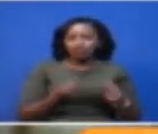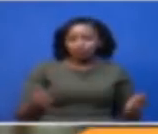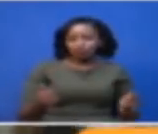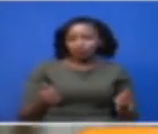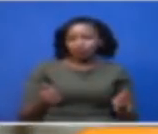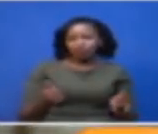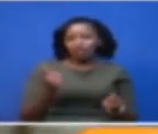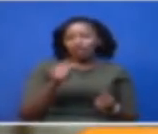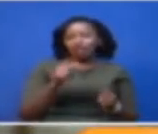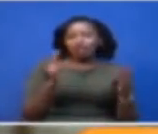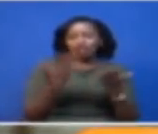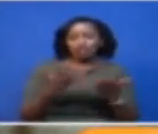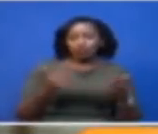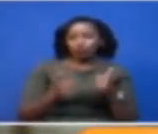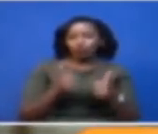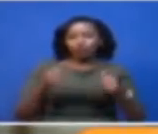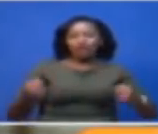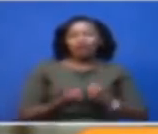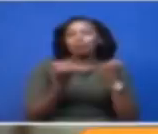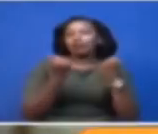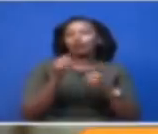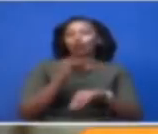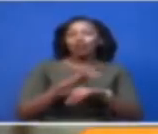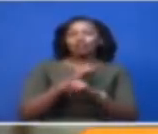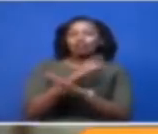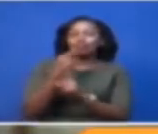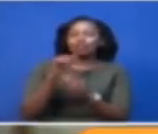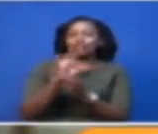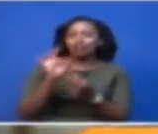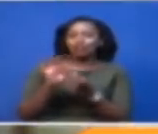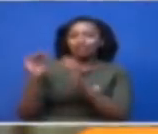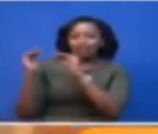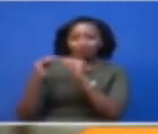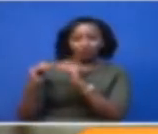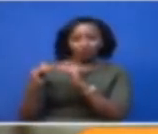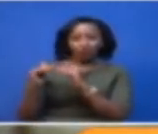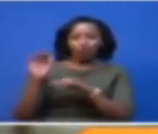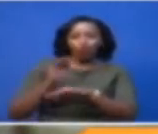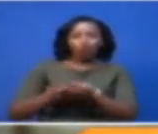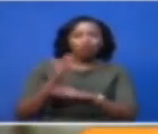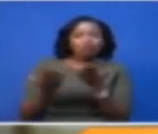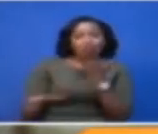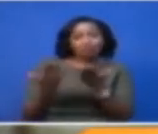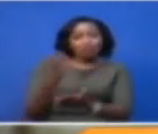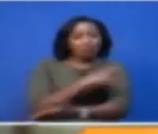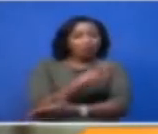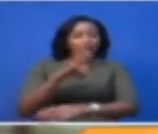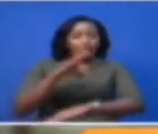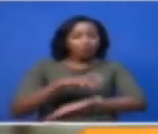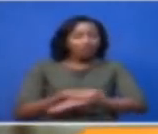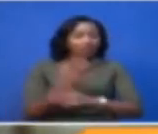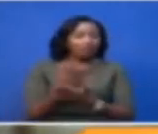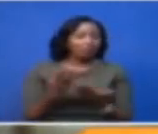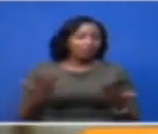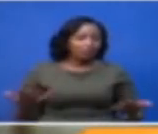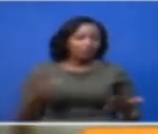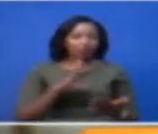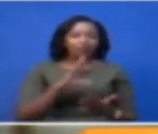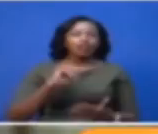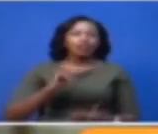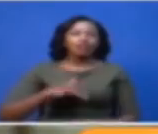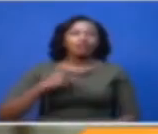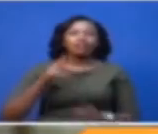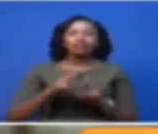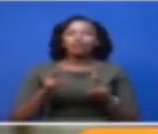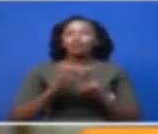are happening on a grand scale? Is it a selective application of power to get a certain cause? And I feel like it's very important